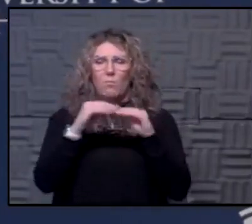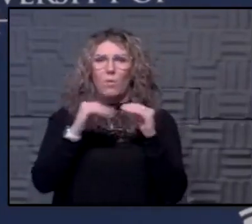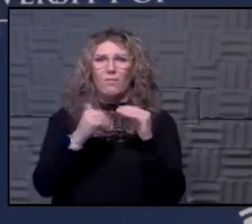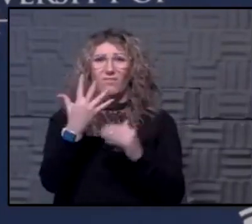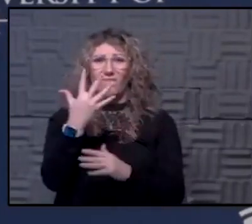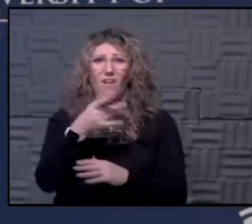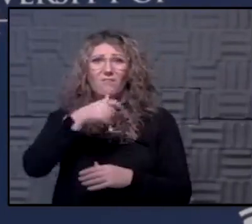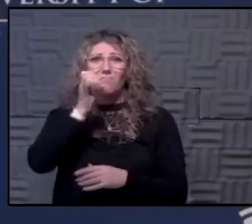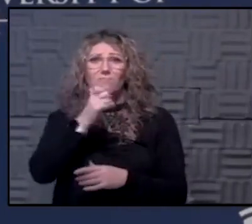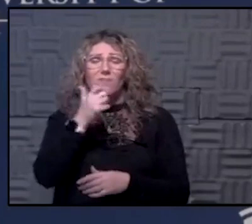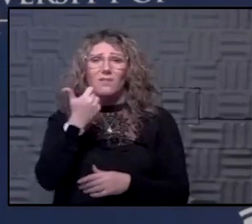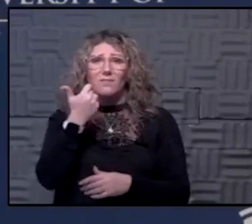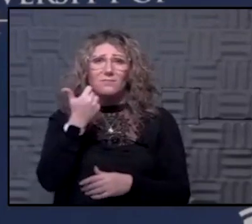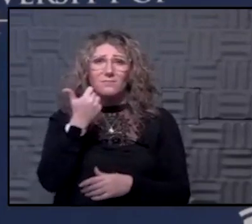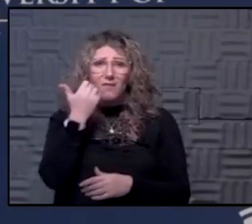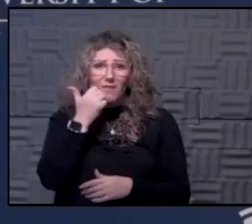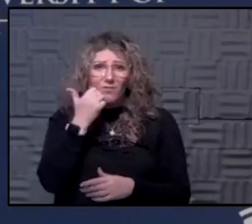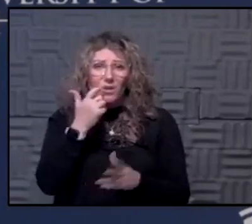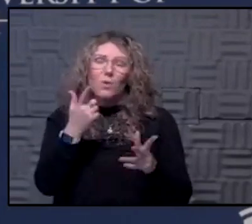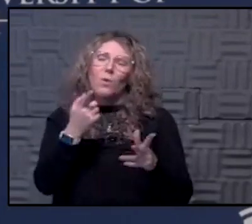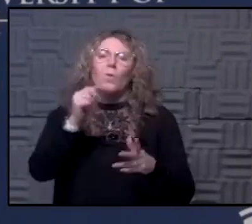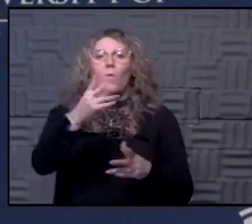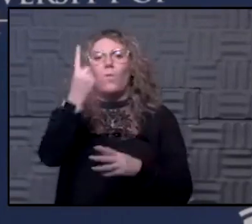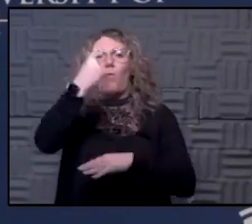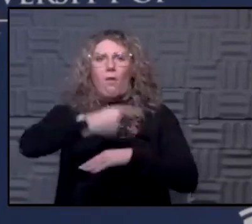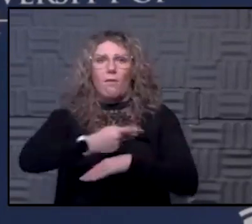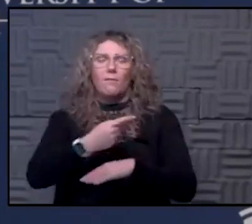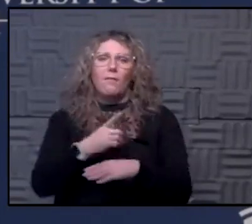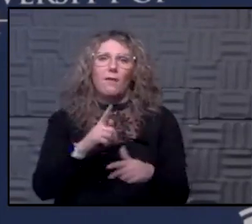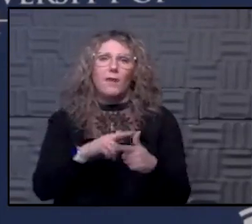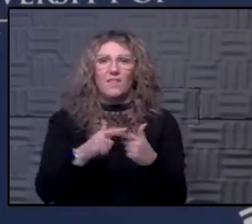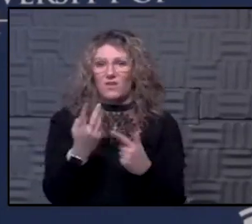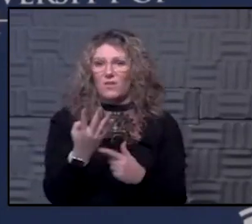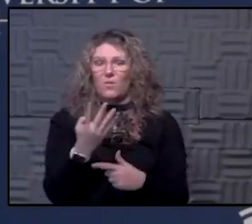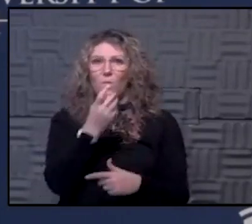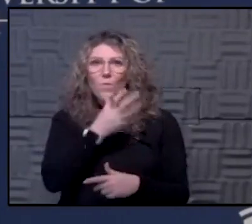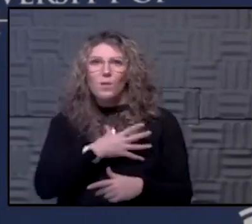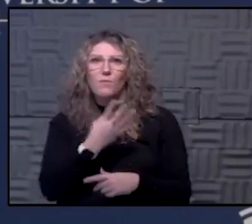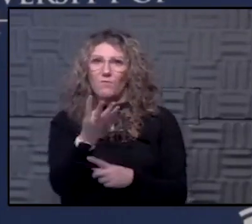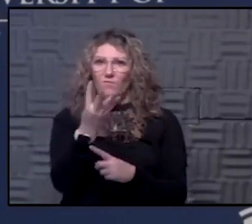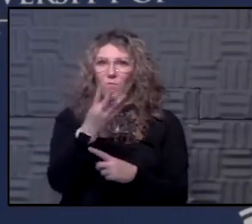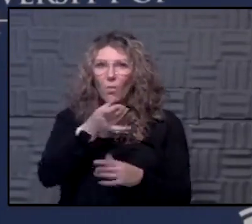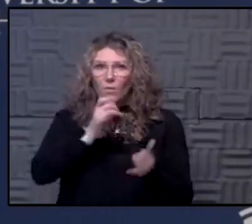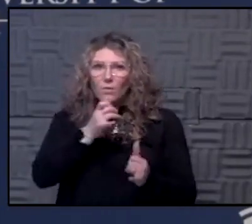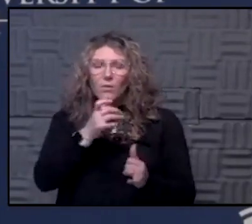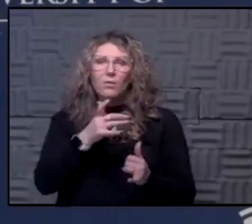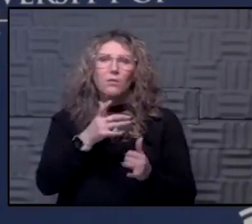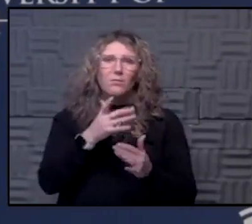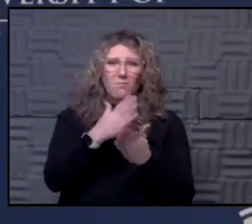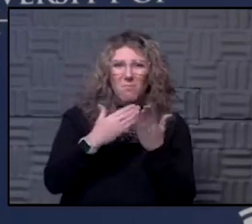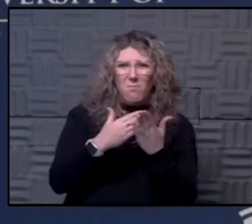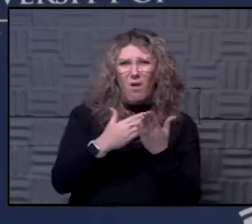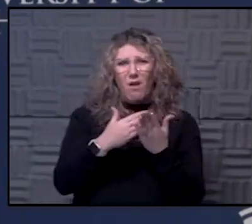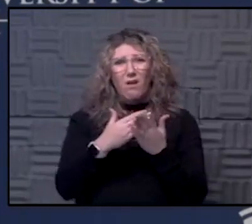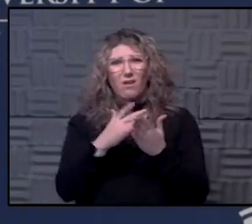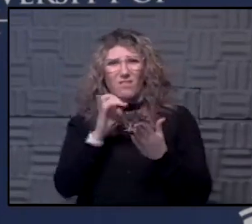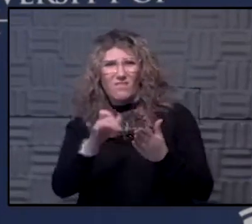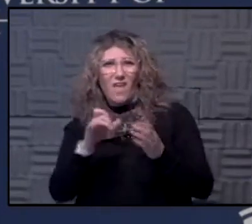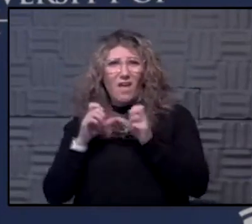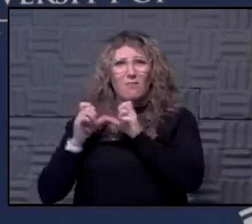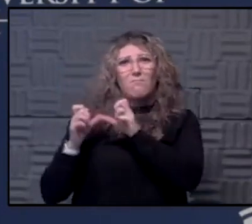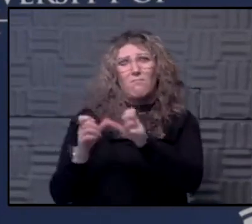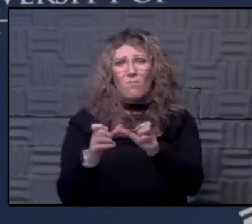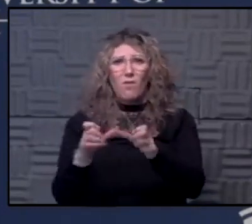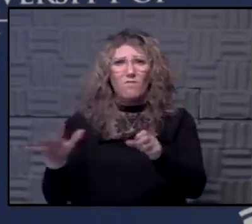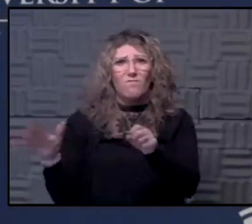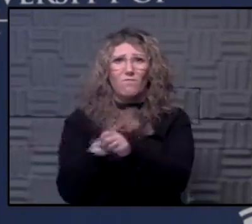a day, and 5 drinks in a setting, and then for women 4 drinks. And part of the problem with the binge drinking is not only the health effects, but then you're getting